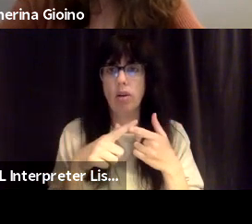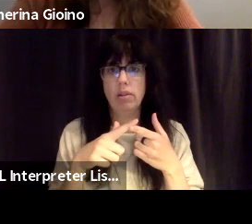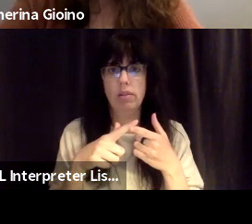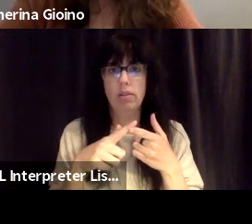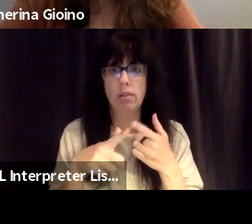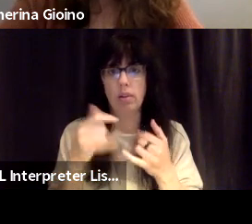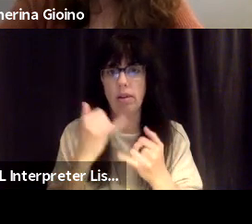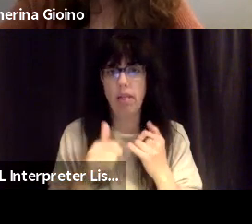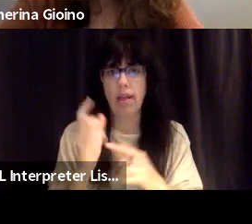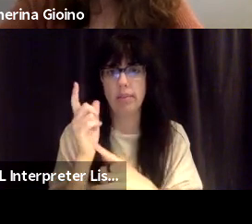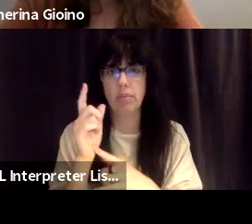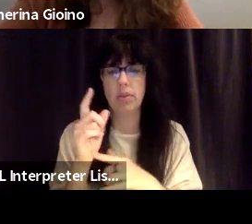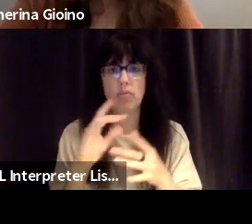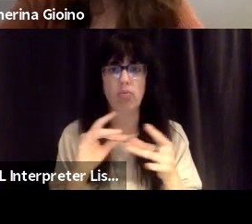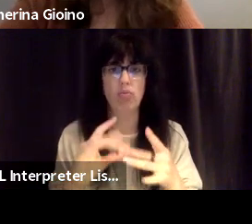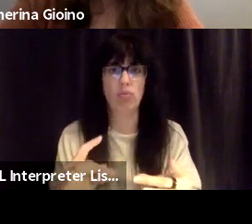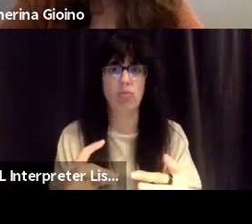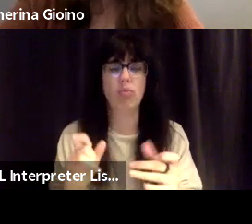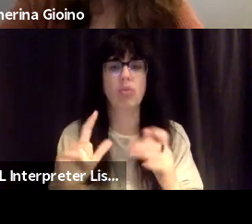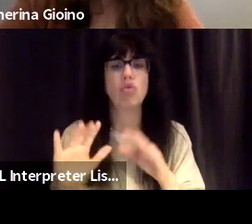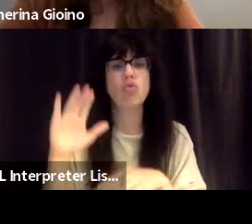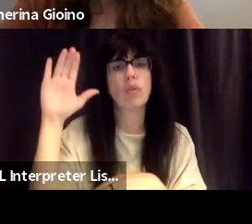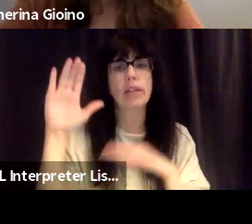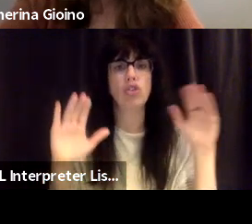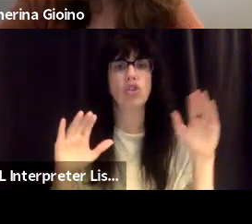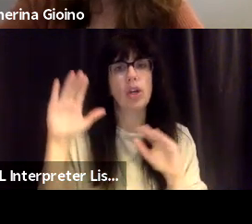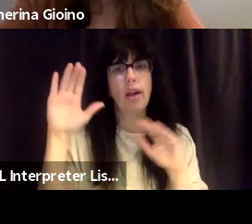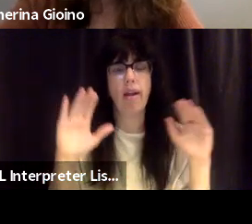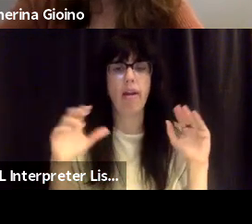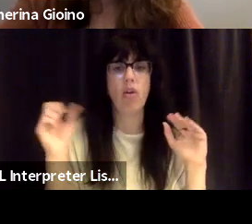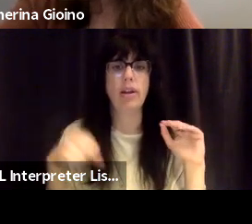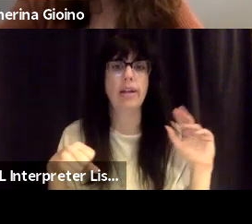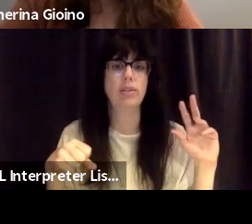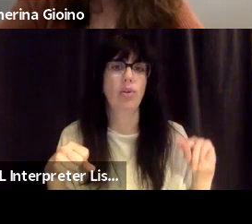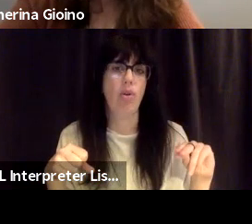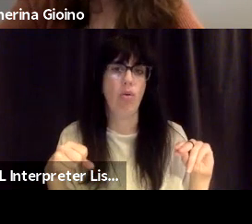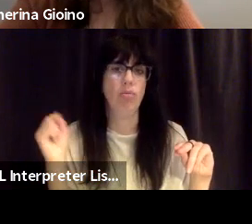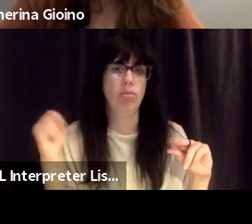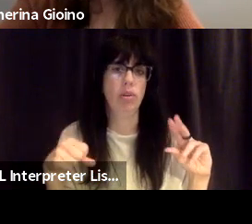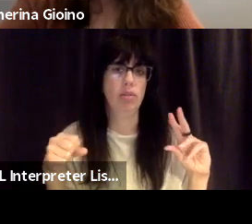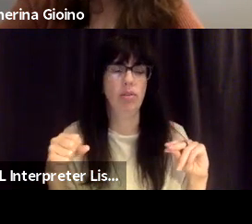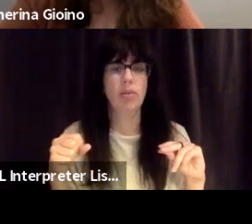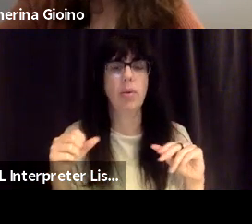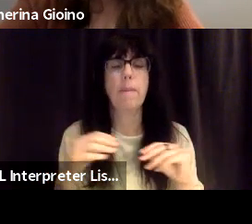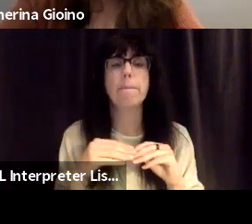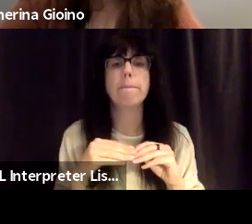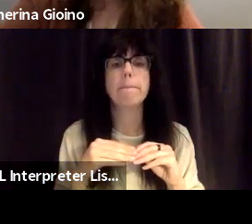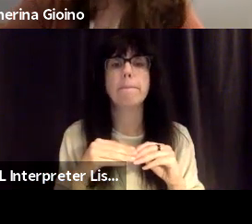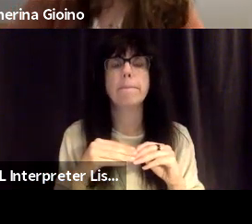time? Well, let's do a raise your hand session or yes or no. Okay. Right?